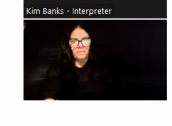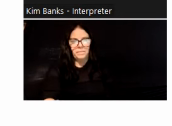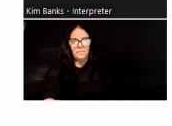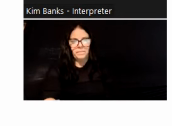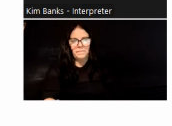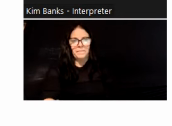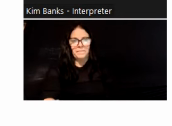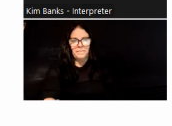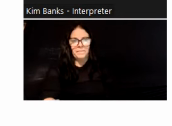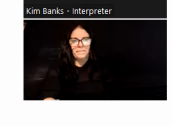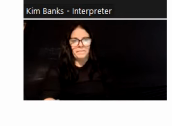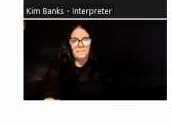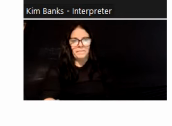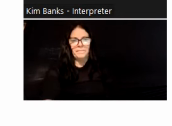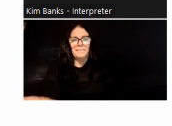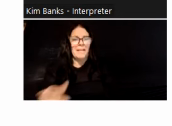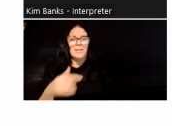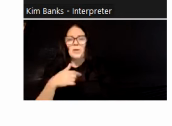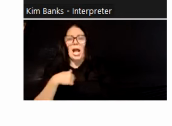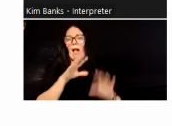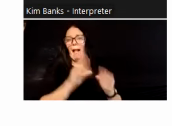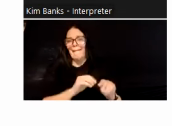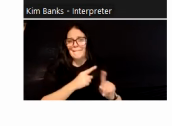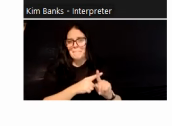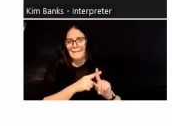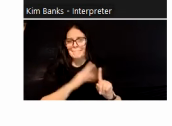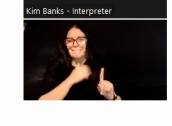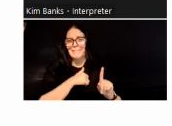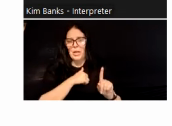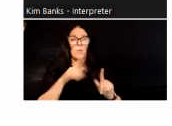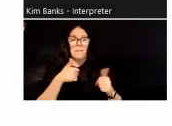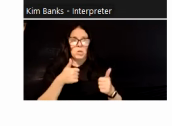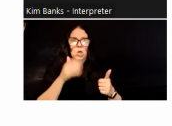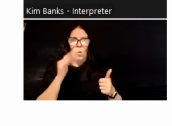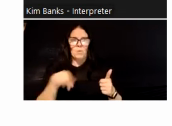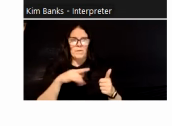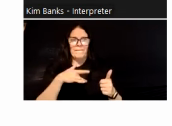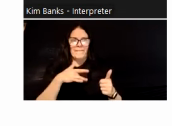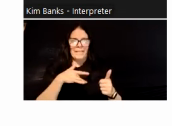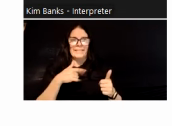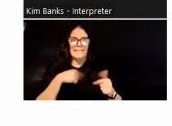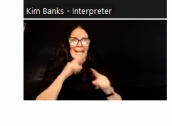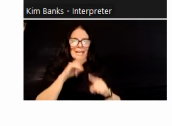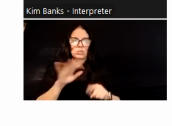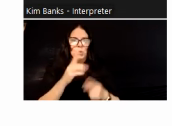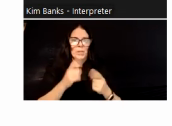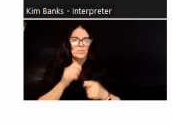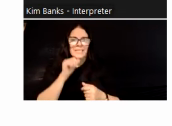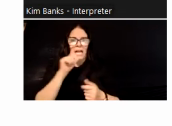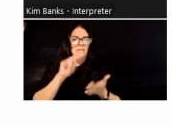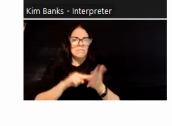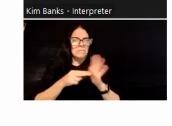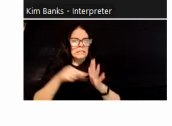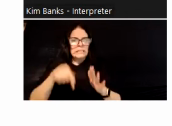Sorry, I turned my mic off. That's okay. No, I'm good. And we hope we answered lots of your questions. Again, it wasn't meant to be a